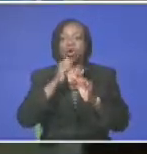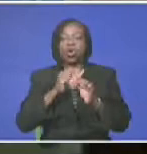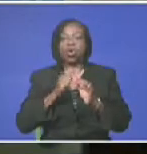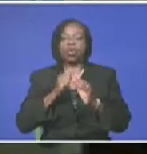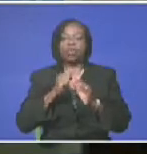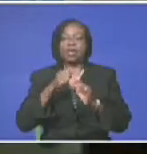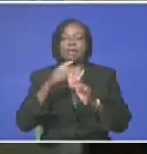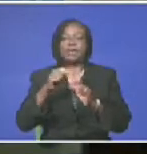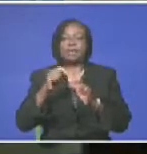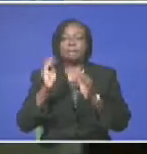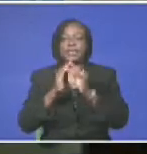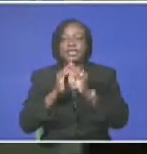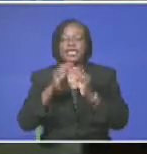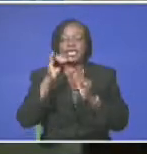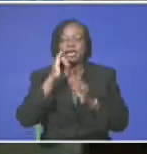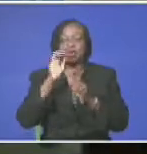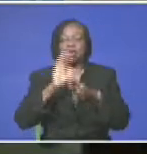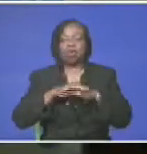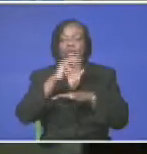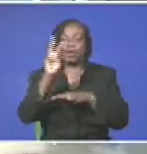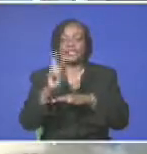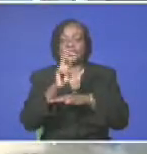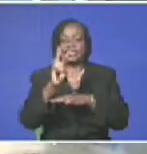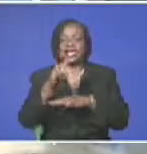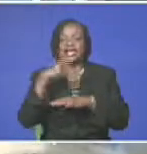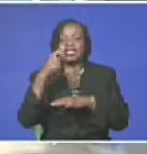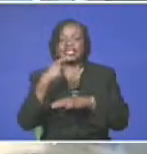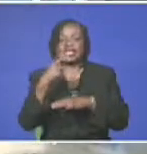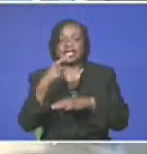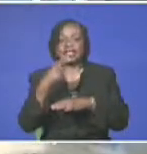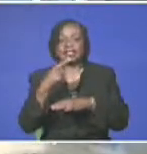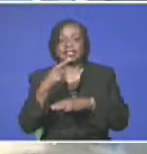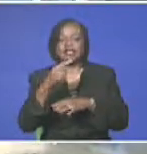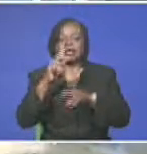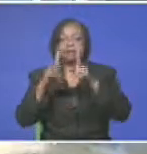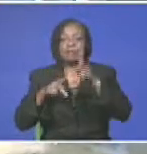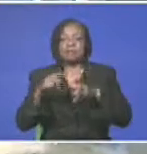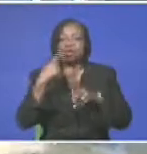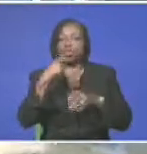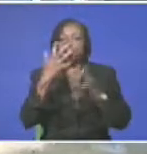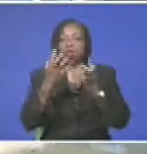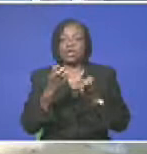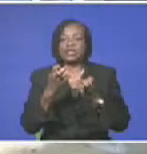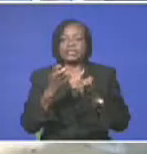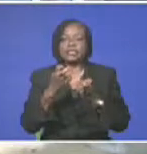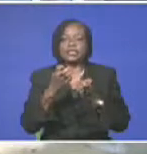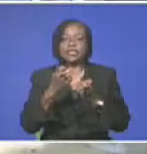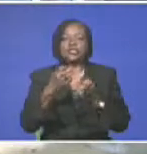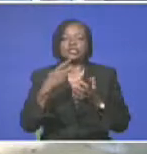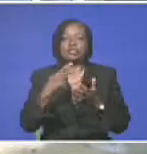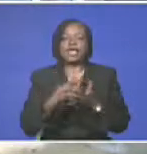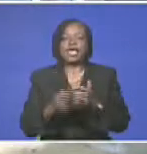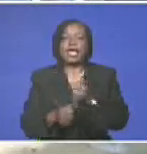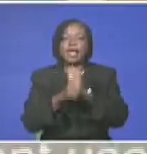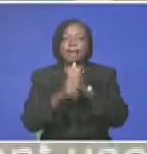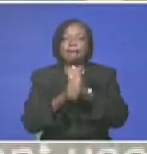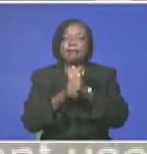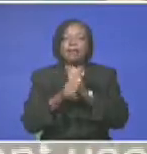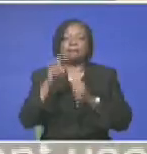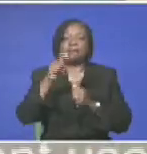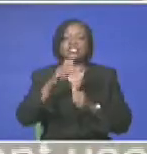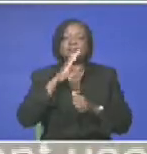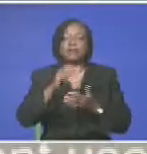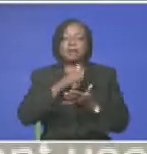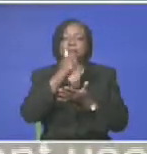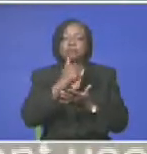explained that prospective medical students who would like to be considered for tuition assistance at UWI must be approved by the Ministry of Health. It doesn't